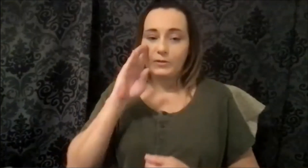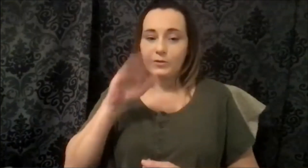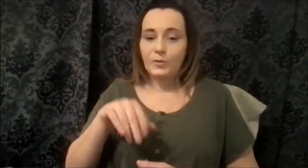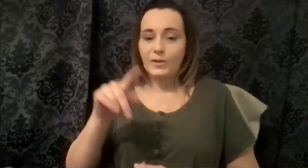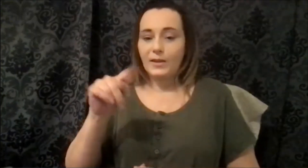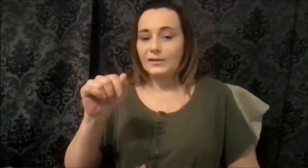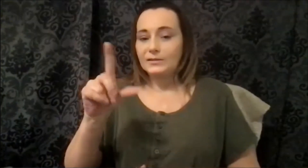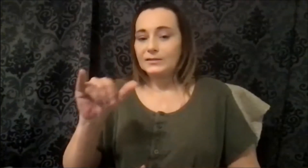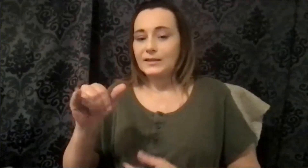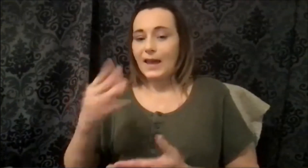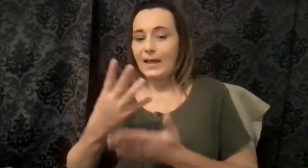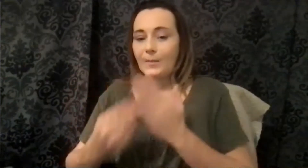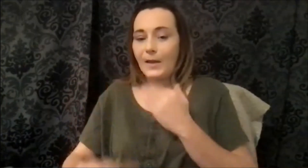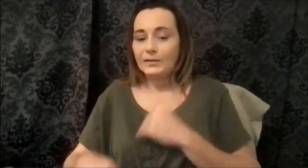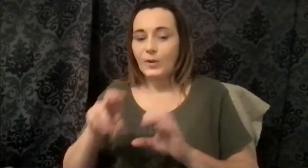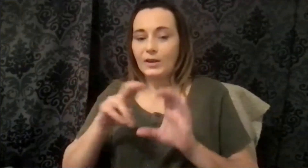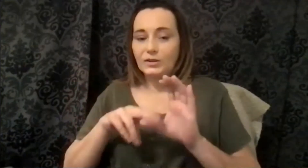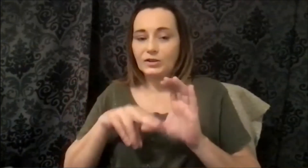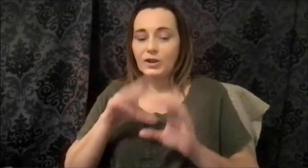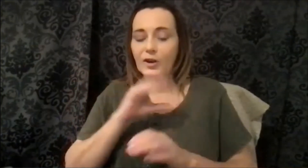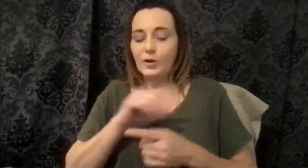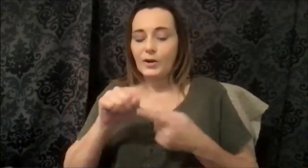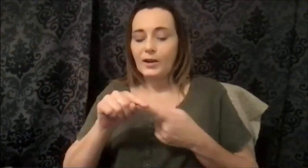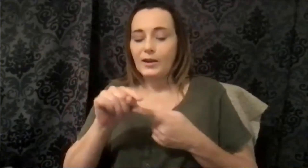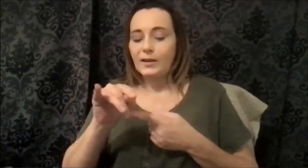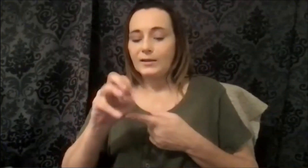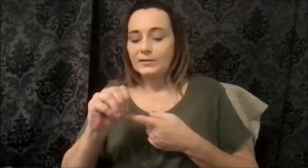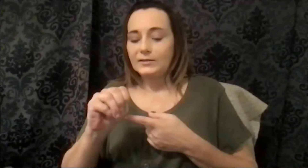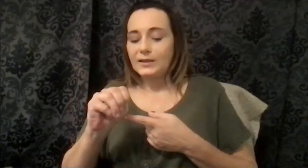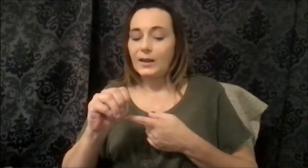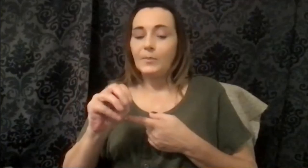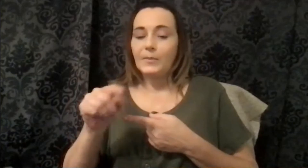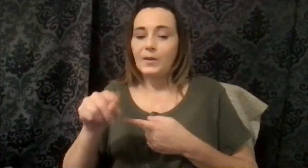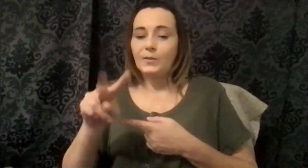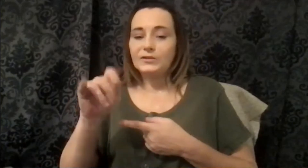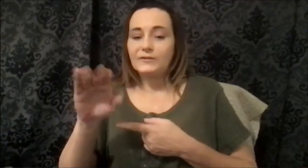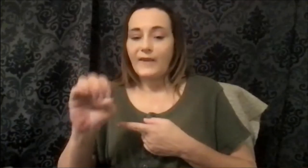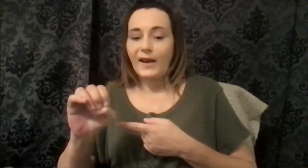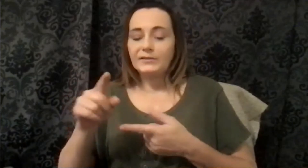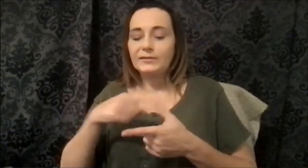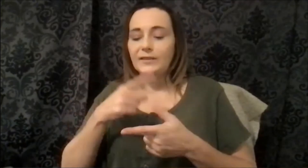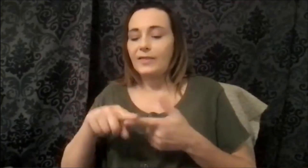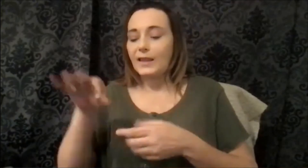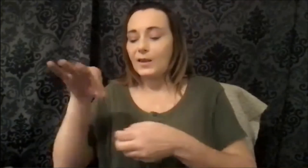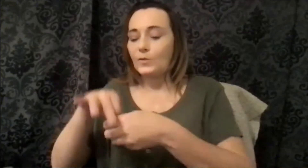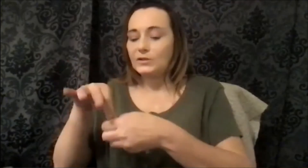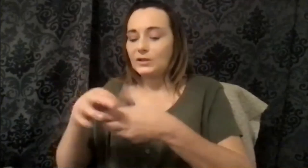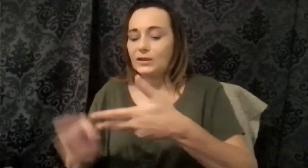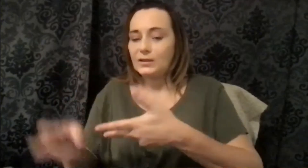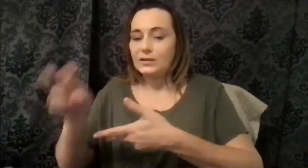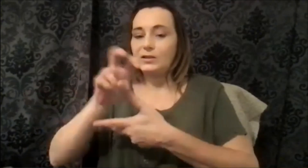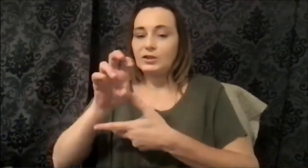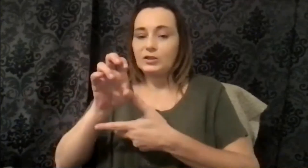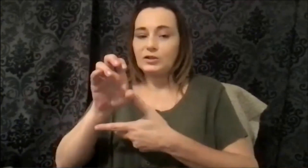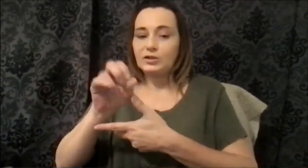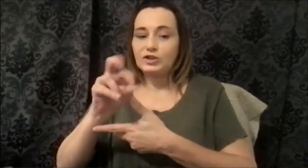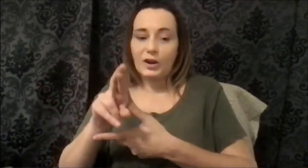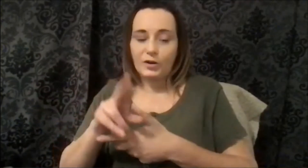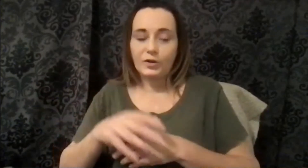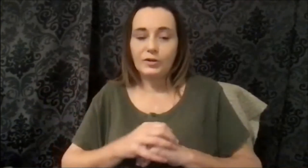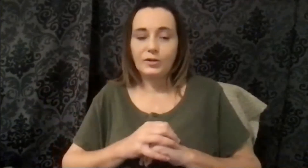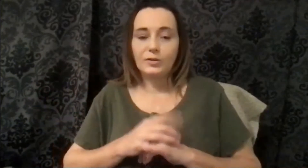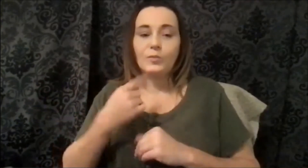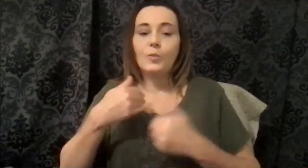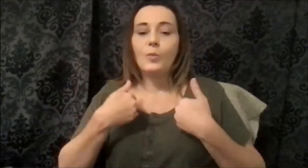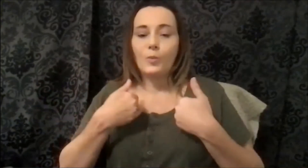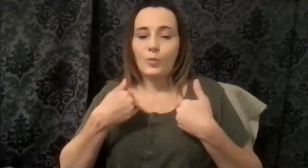chair, and then Tim was acting vice chair for quite a while, and then he was elected chair, but we didn't elect a vice chair. We have a